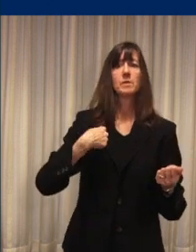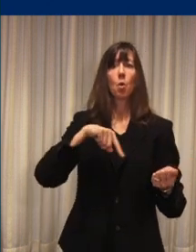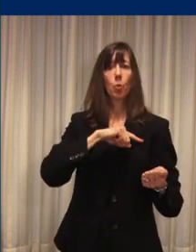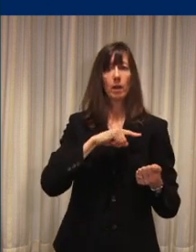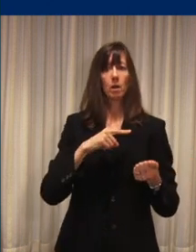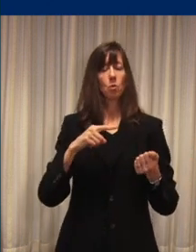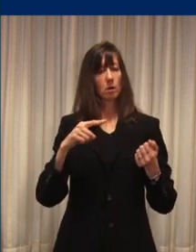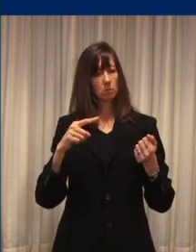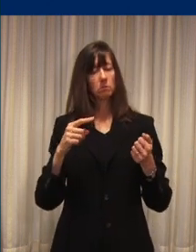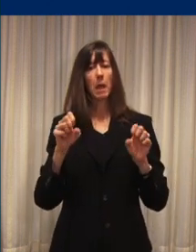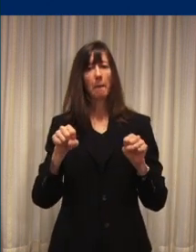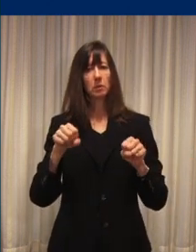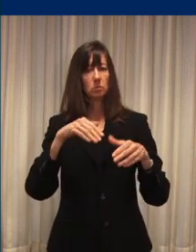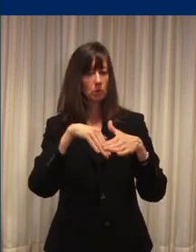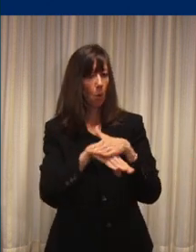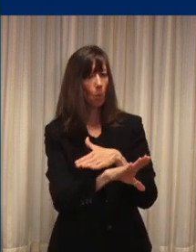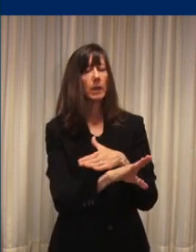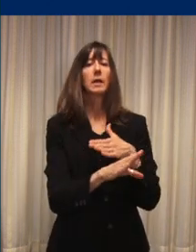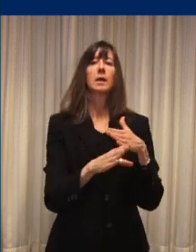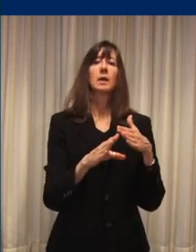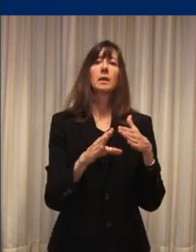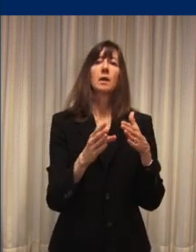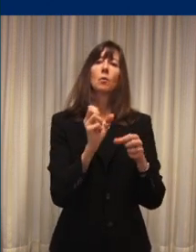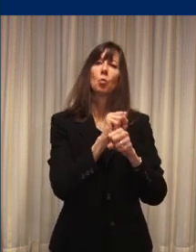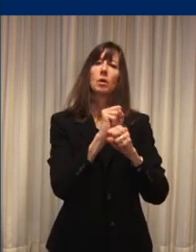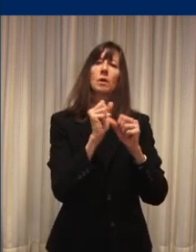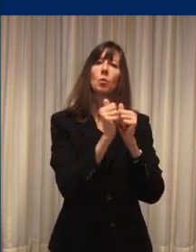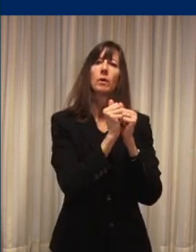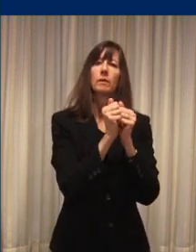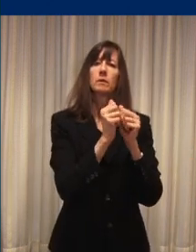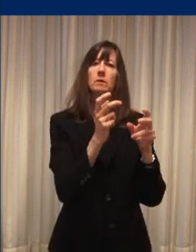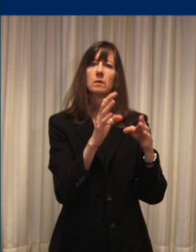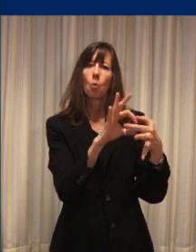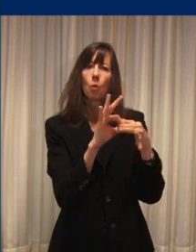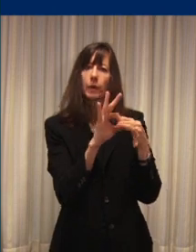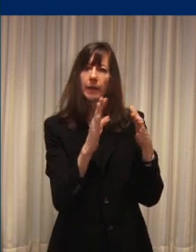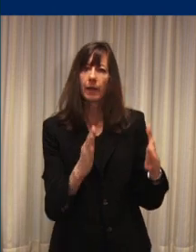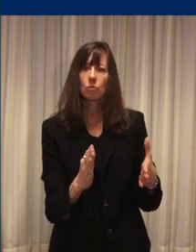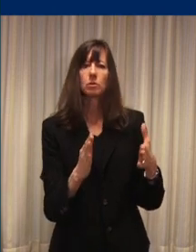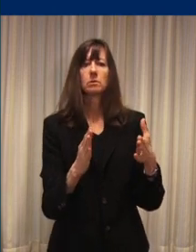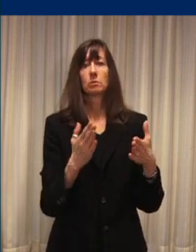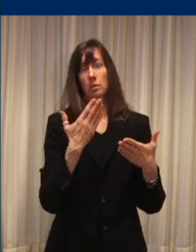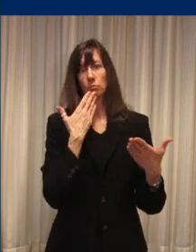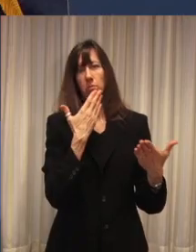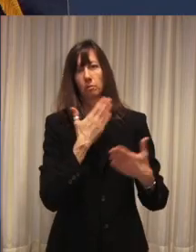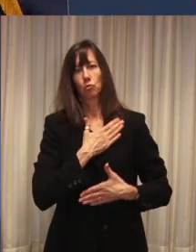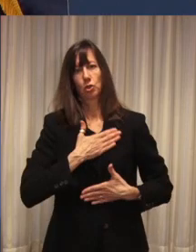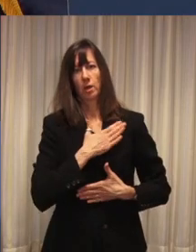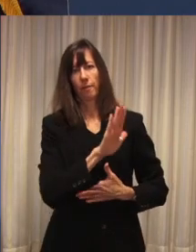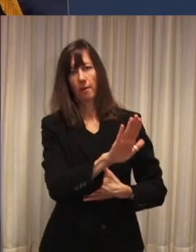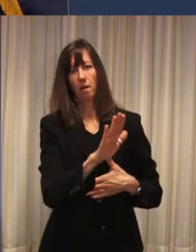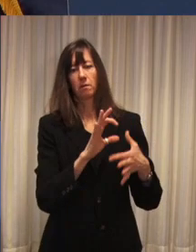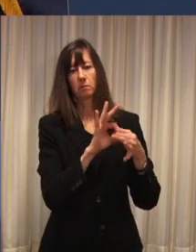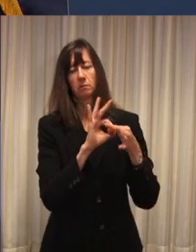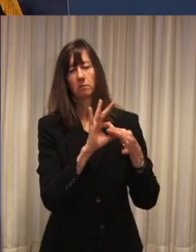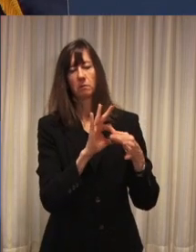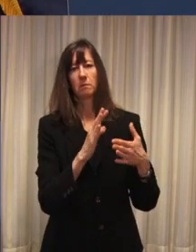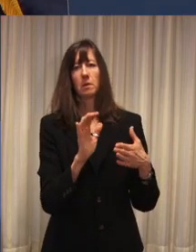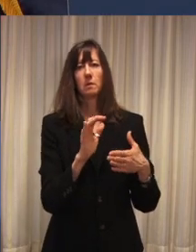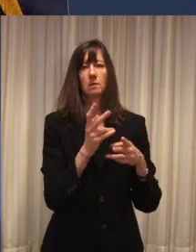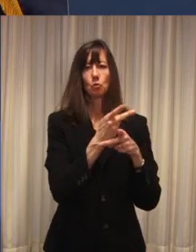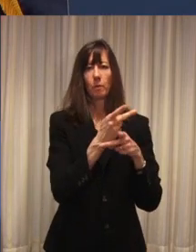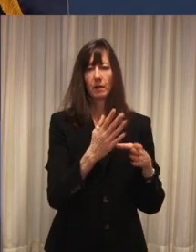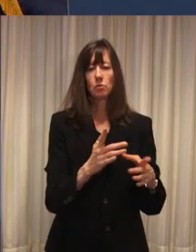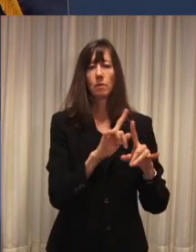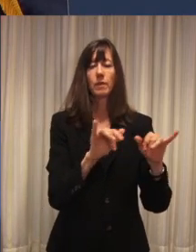and we appreciate their cooperation, get everyone tested to have a better sense of what's happening. As we do that, and as we